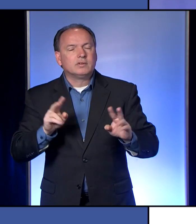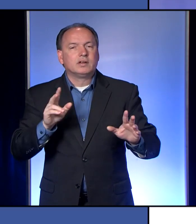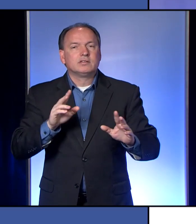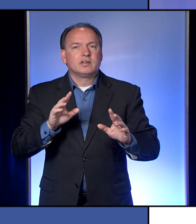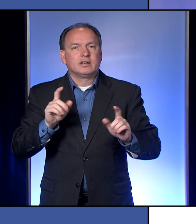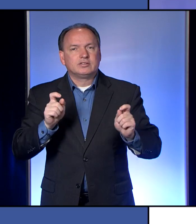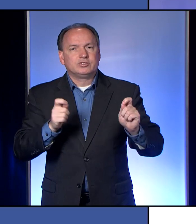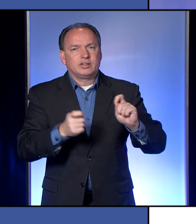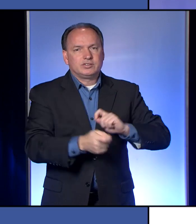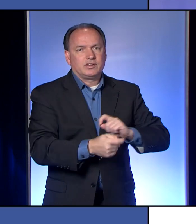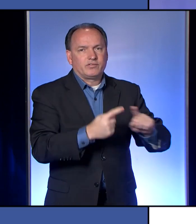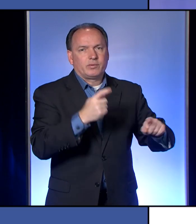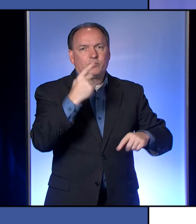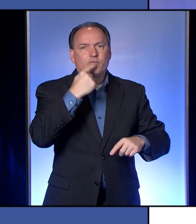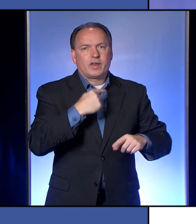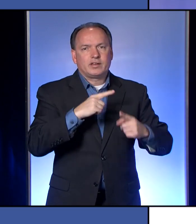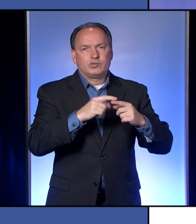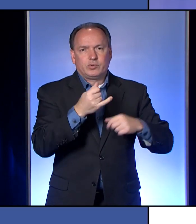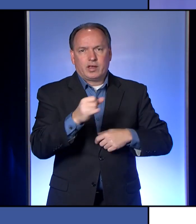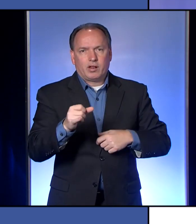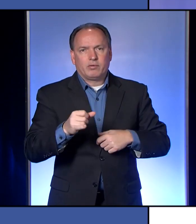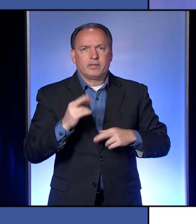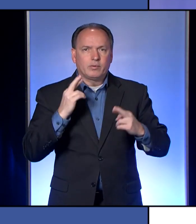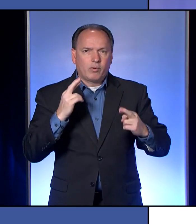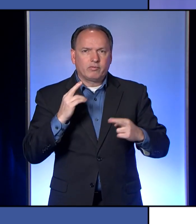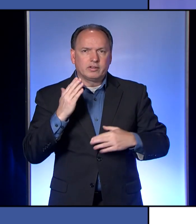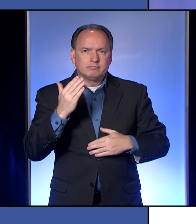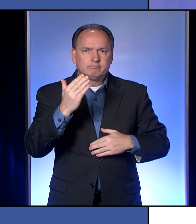counties to yellow and then hopefully eventually to green.